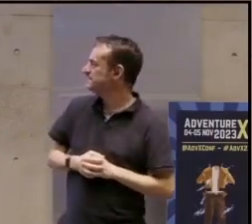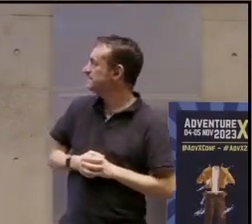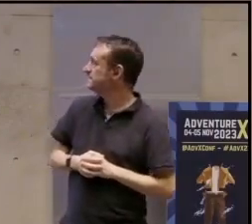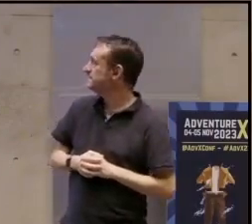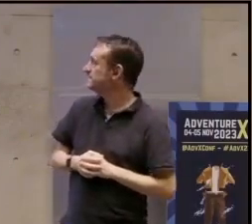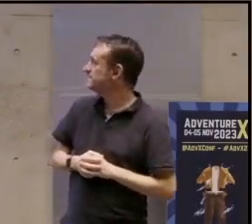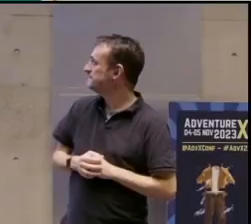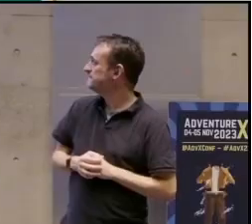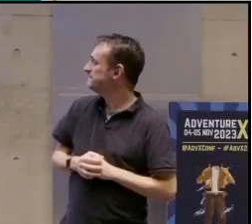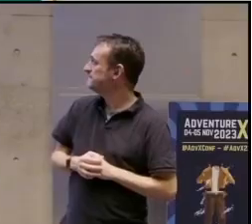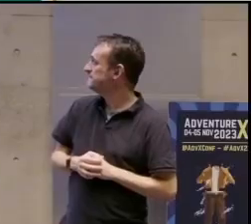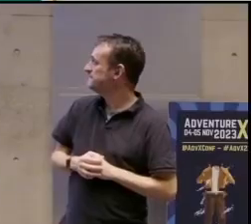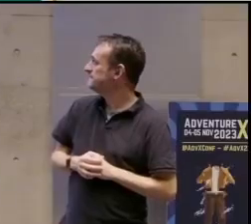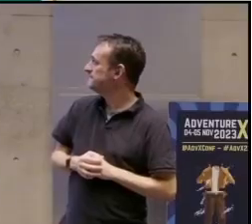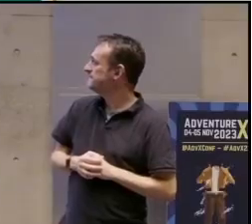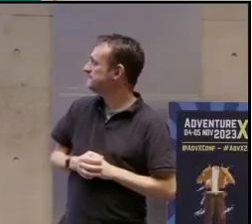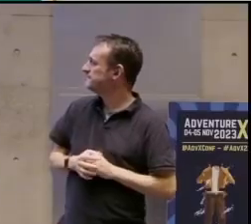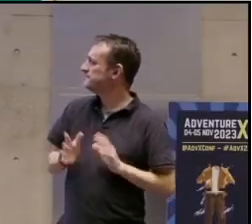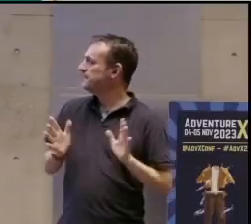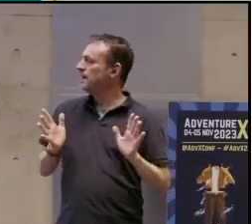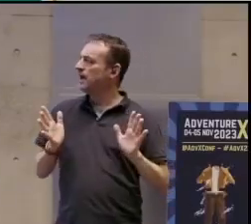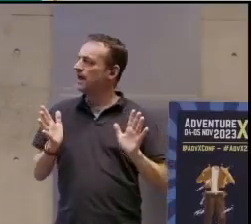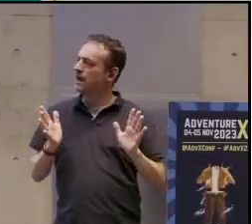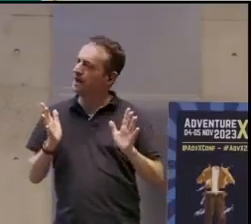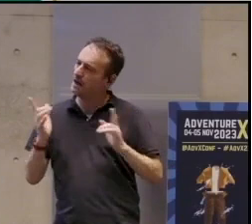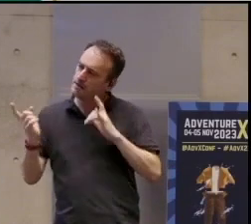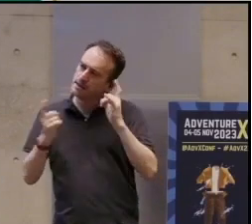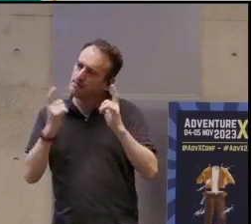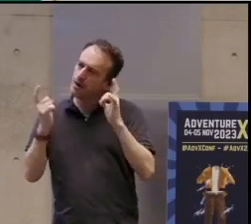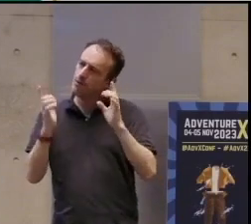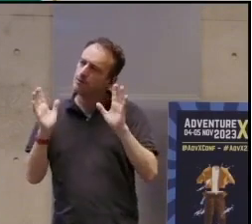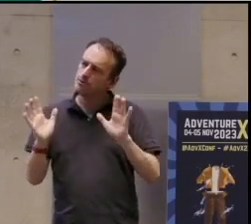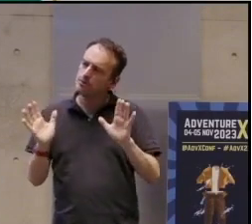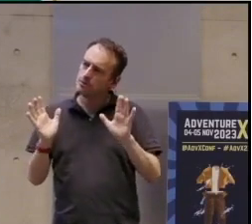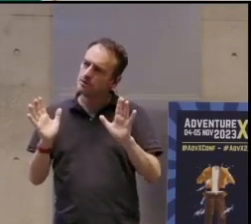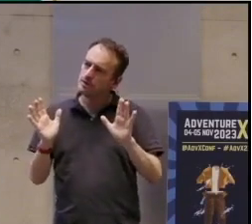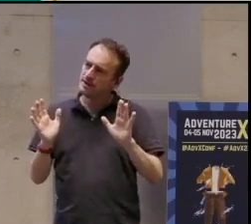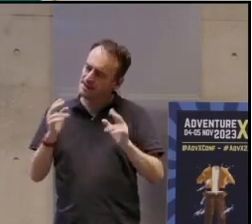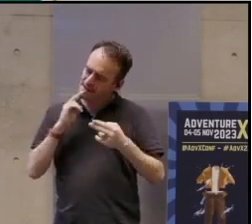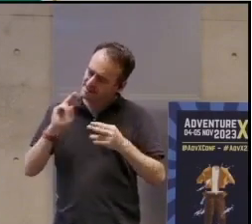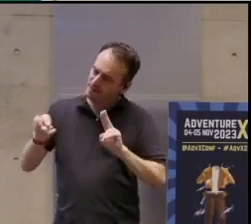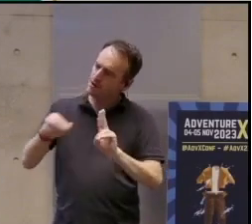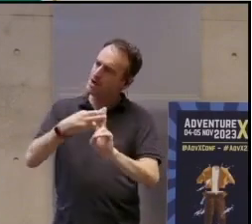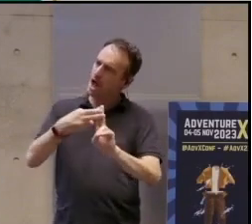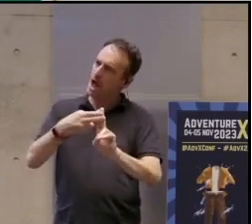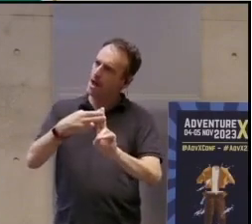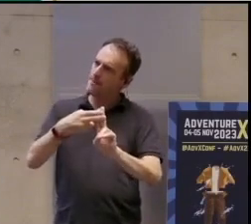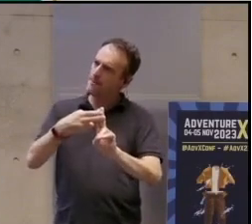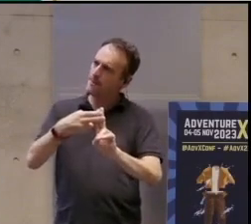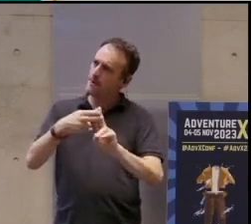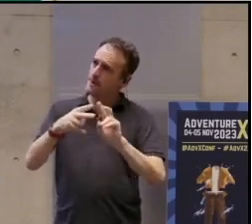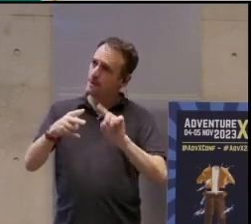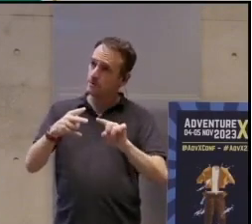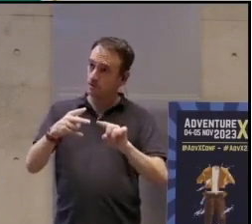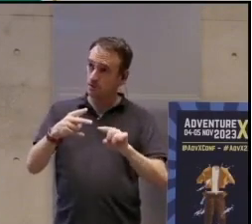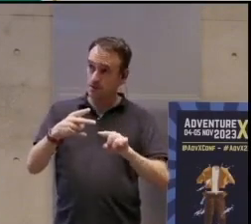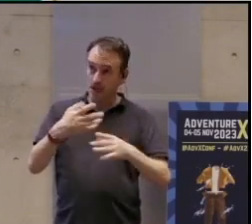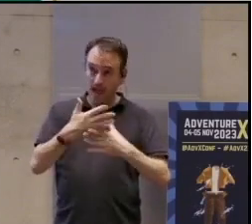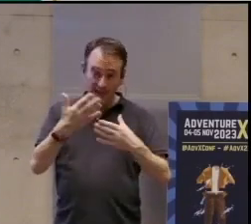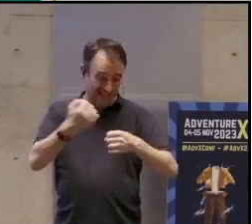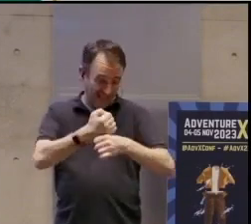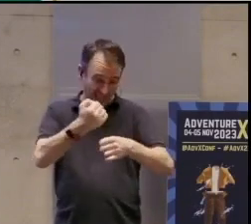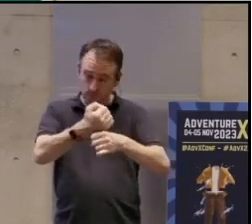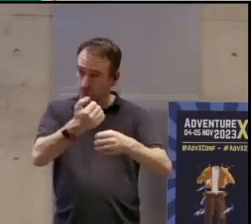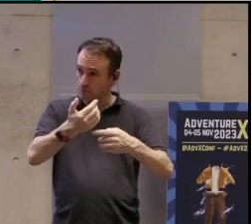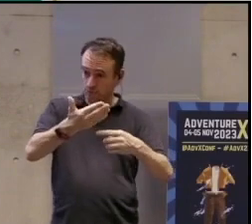And when you think about it, in terms of like these stereotypes, think of the last few games you played, and think how often